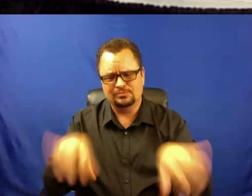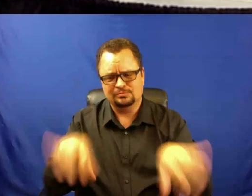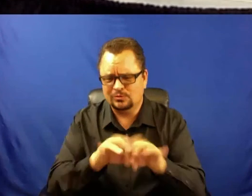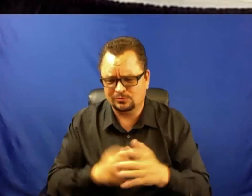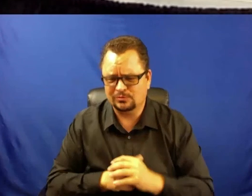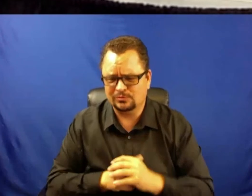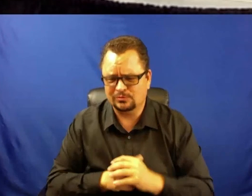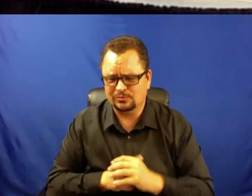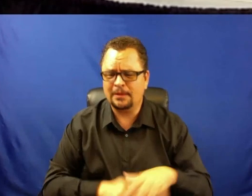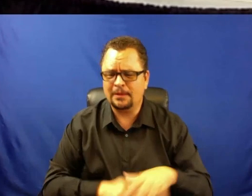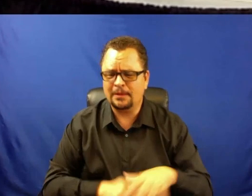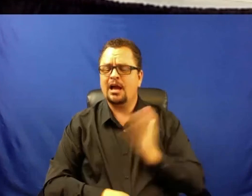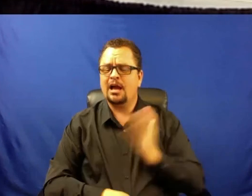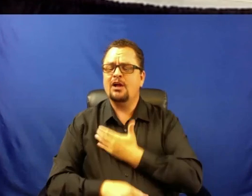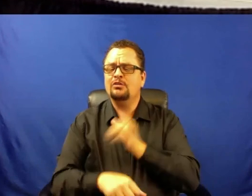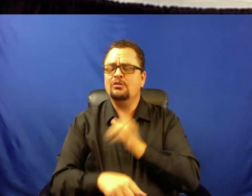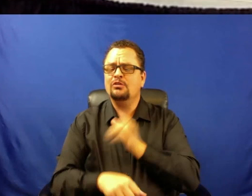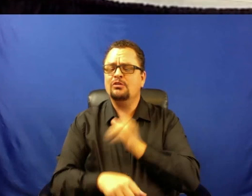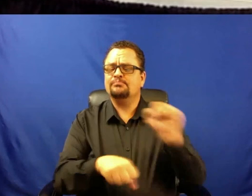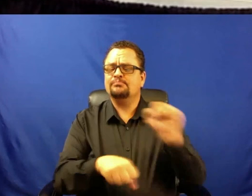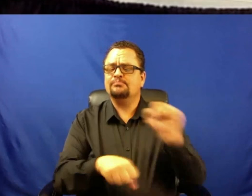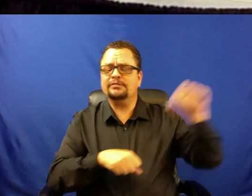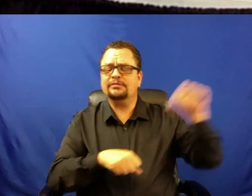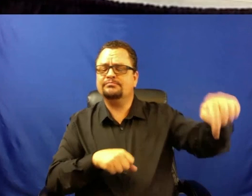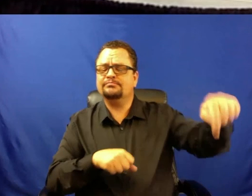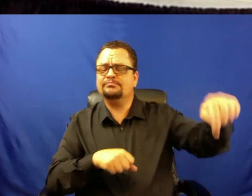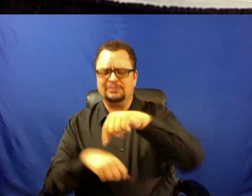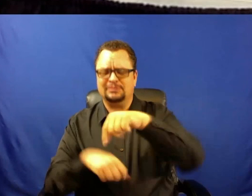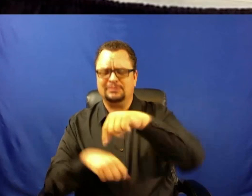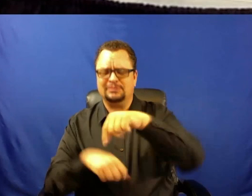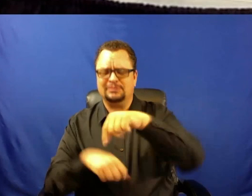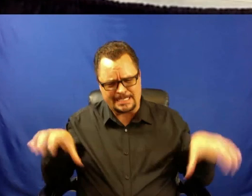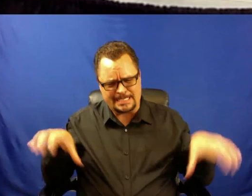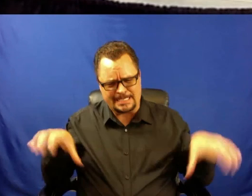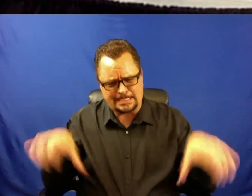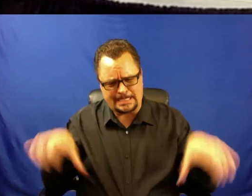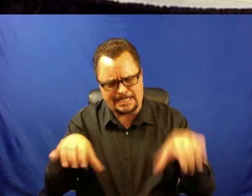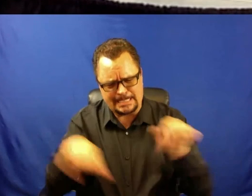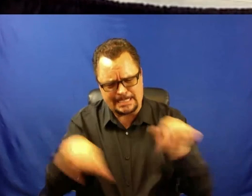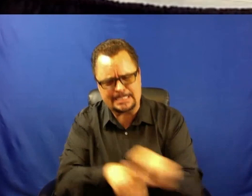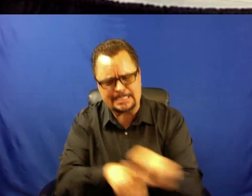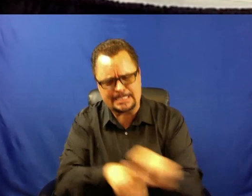the agency, and they're doing phenomenal work.